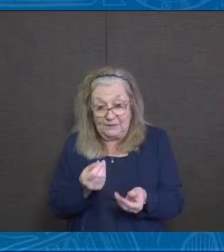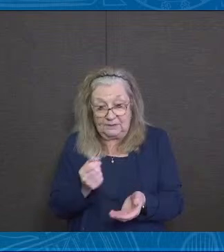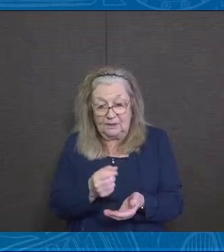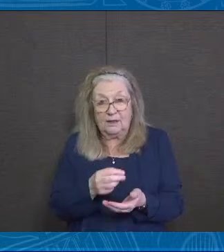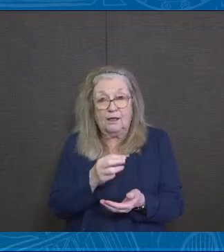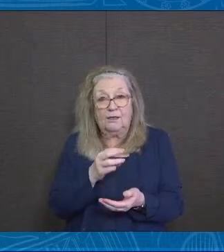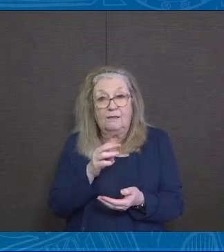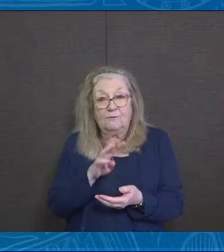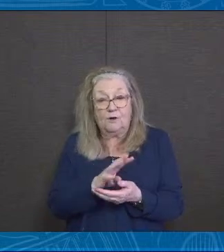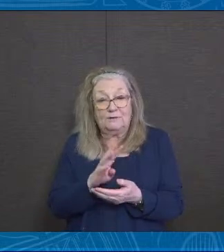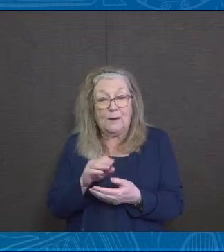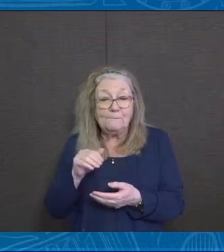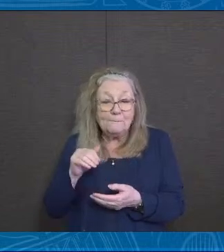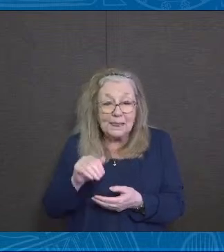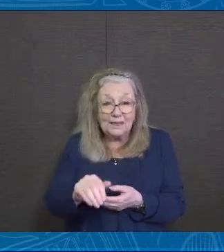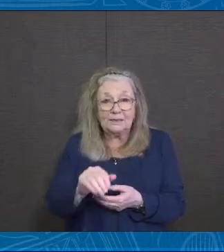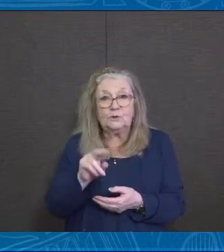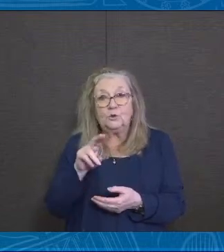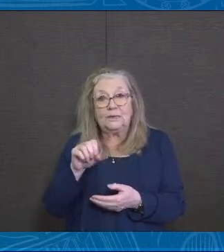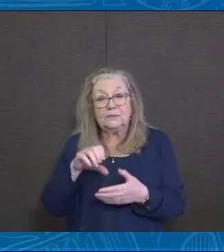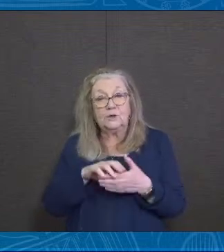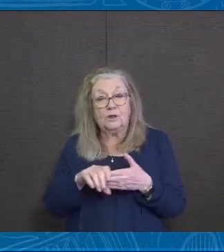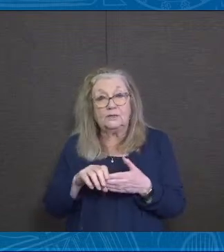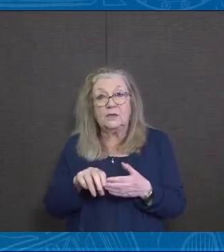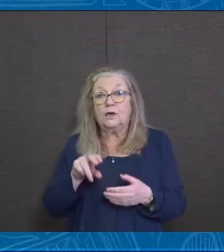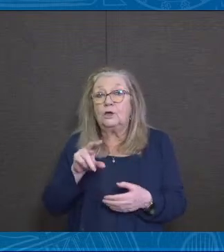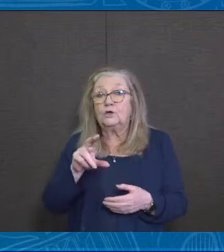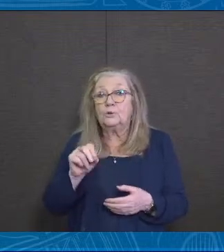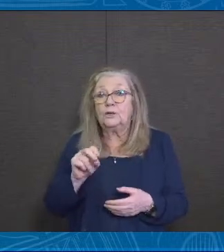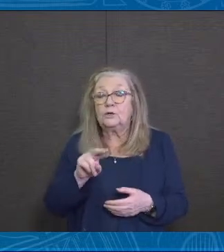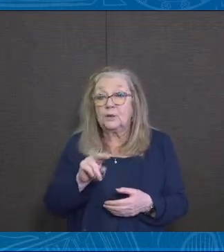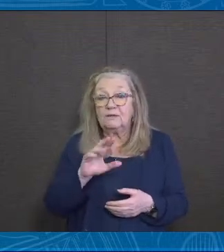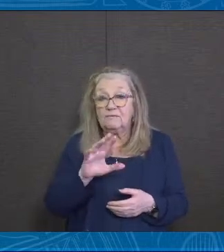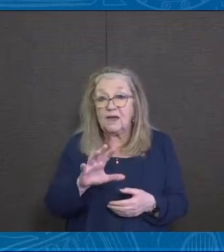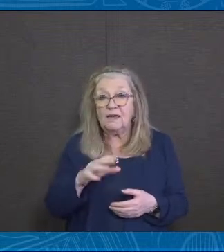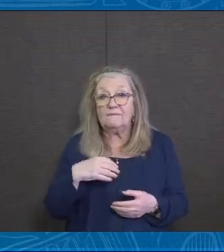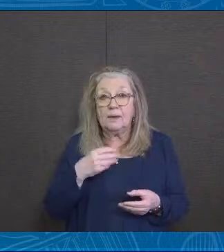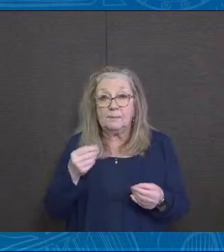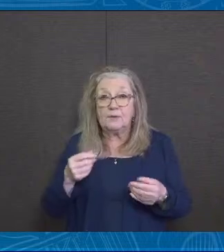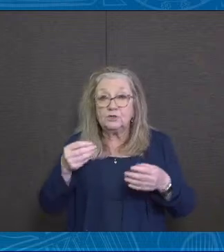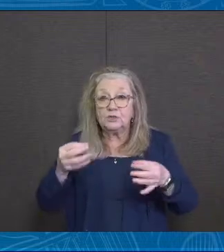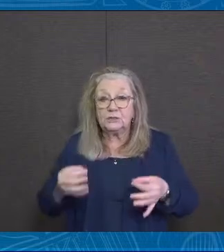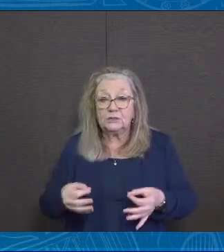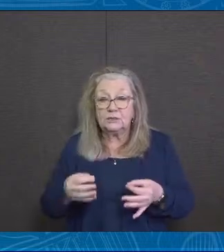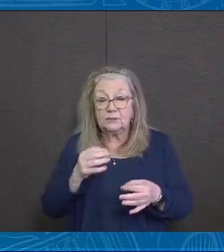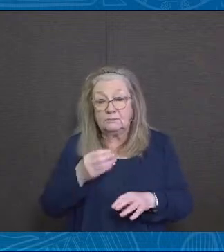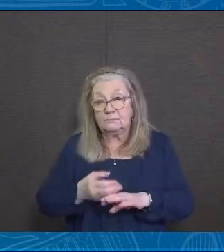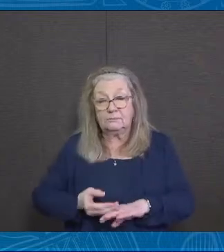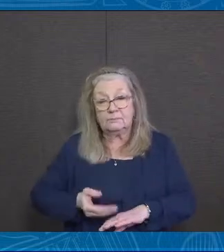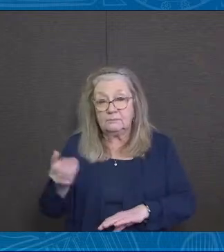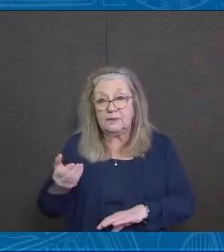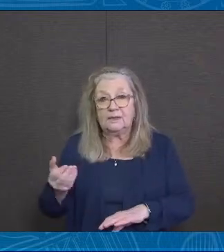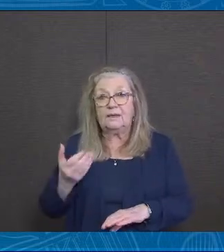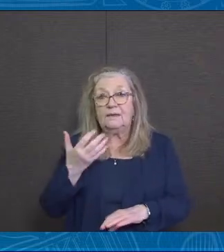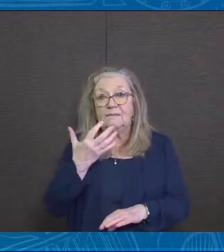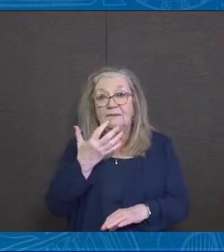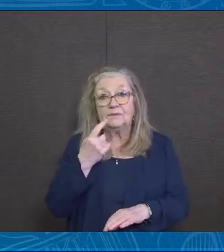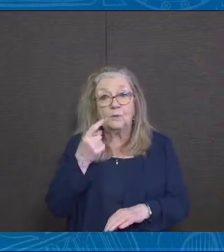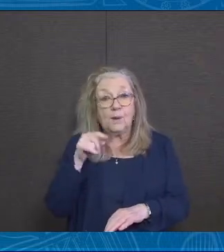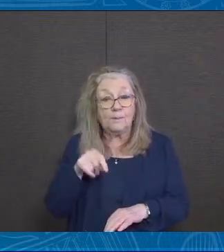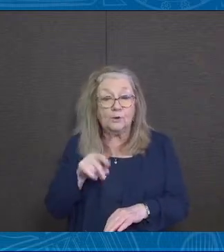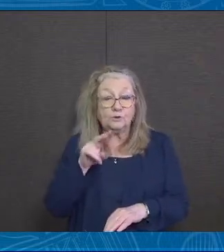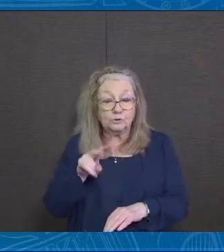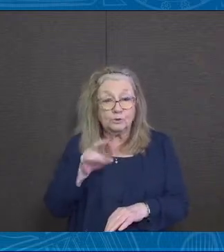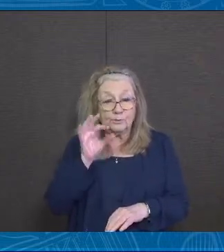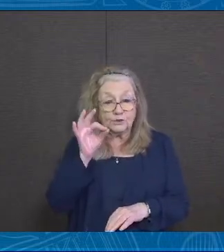million US dollars. And for 2025, our proposed budget, it increased by 51.2% of this year's budget.